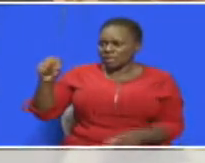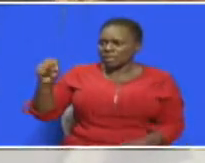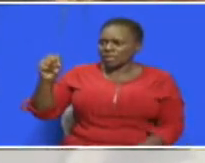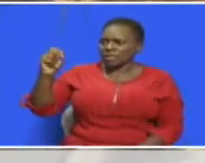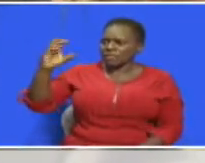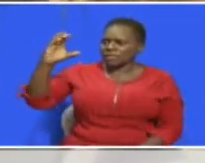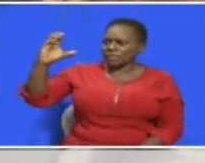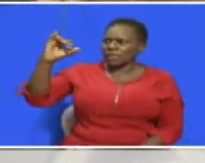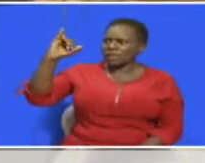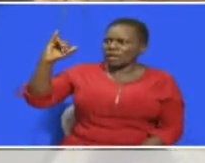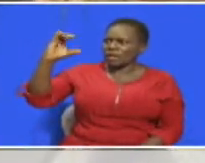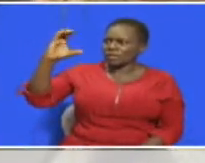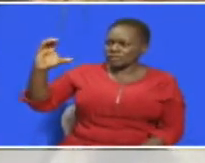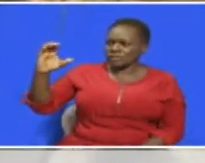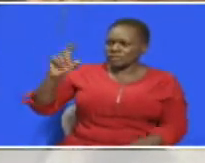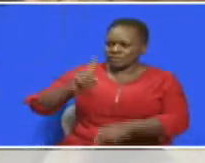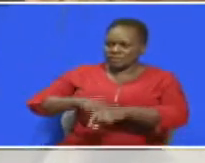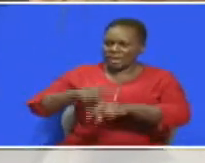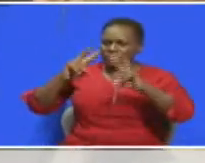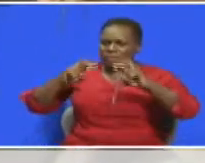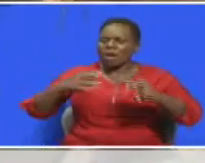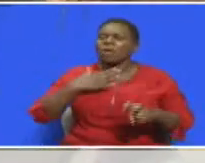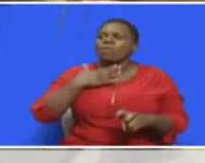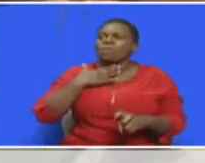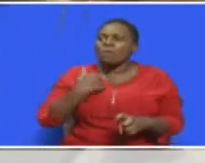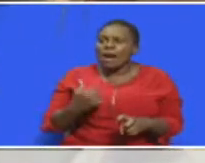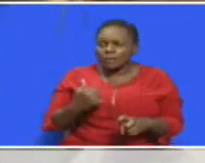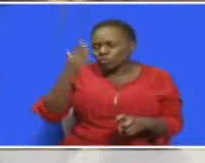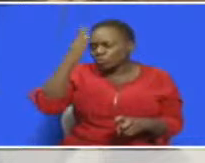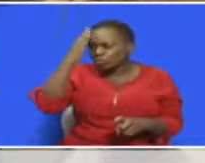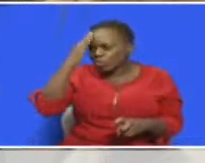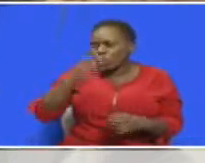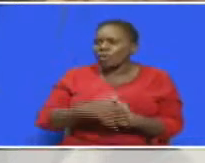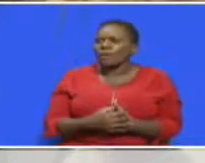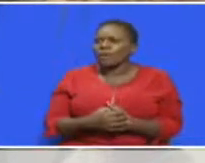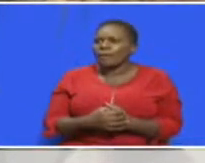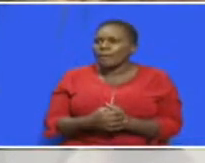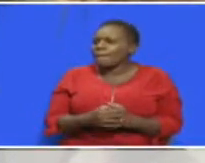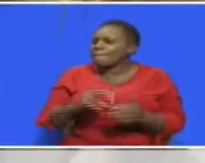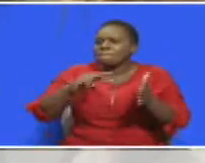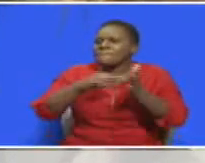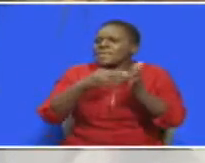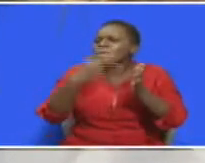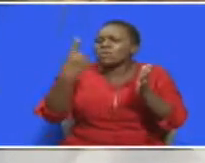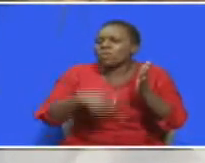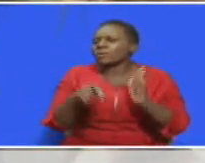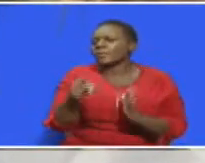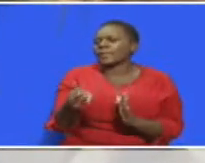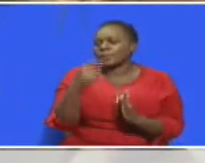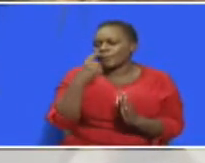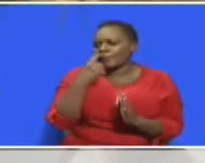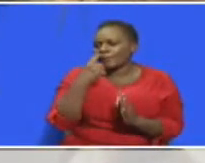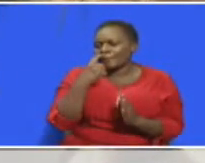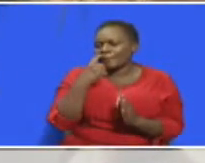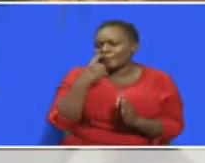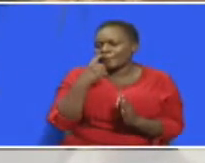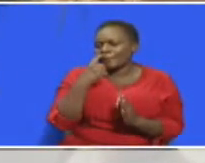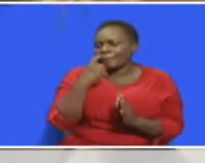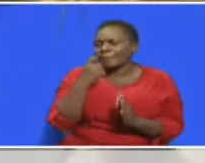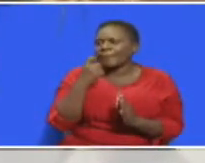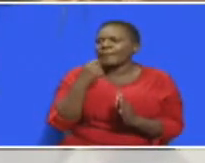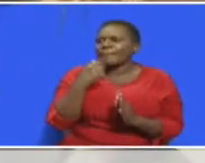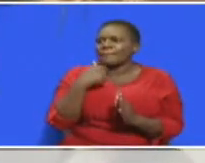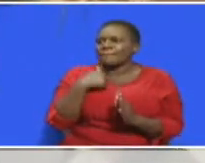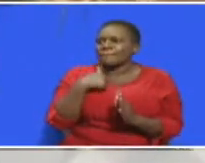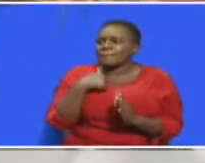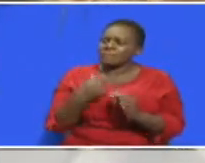their investigation wanted to find out what was the exact context of what I meant. I have